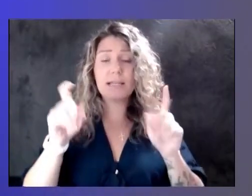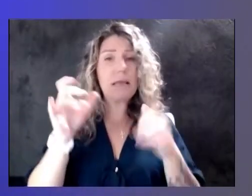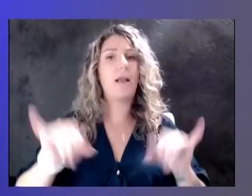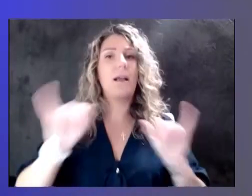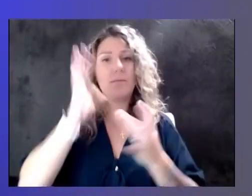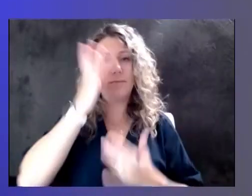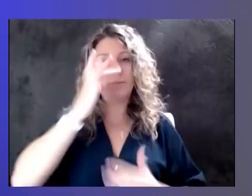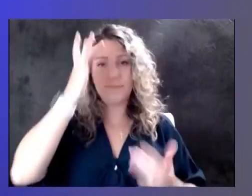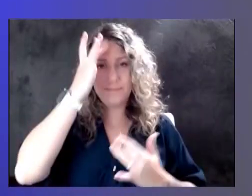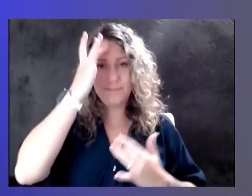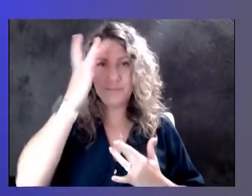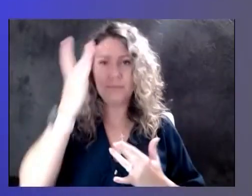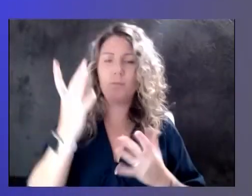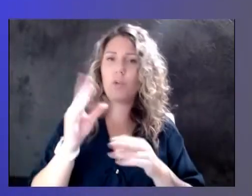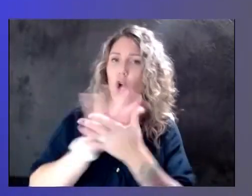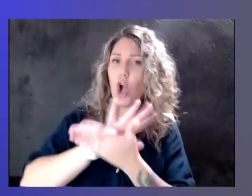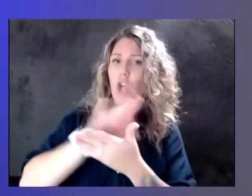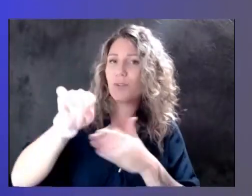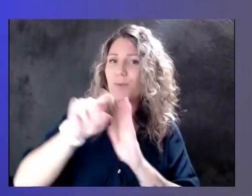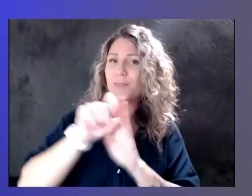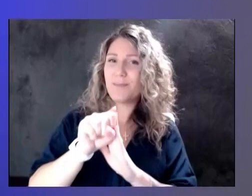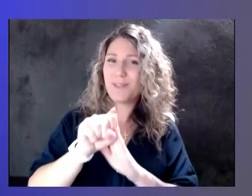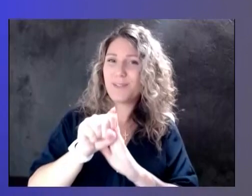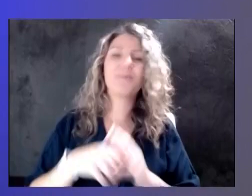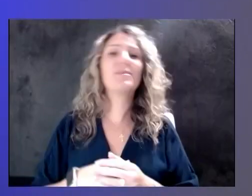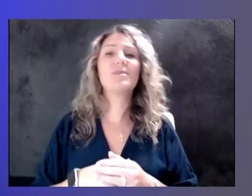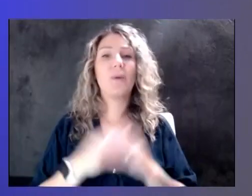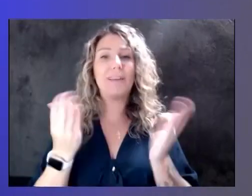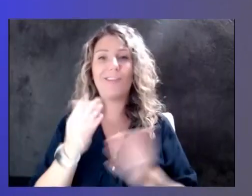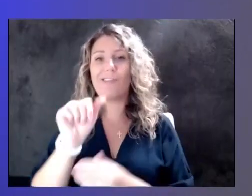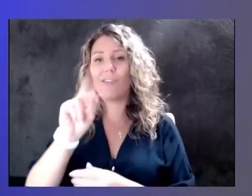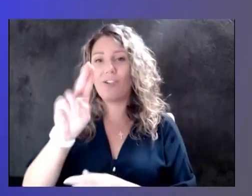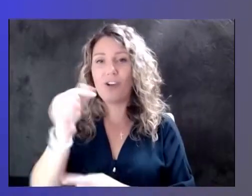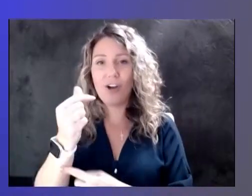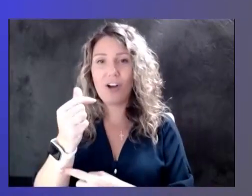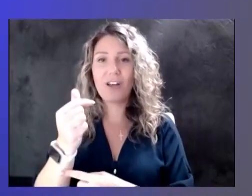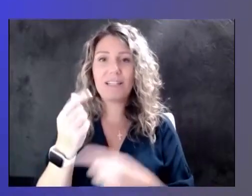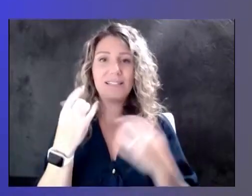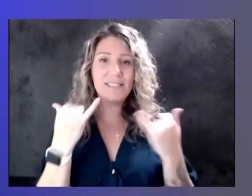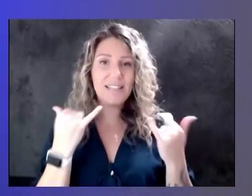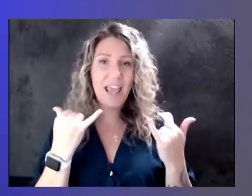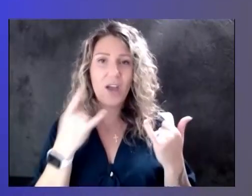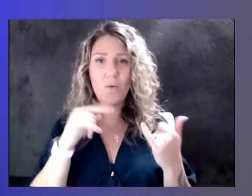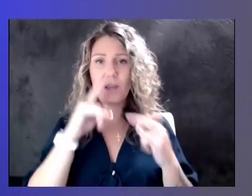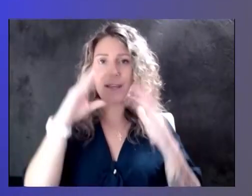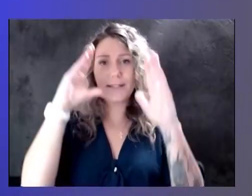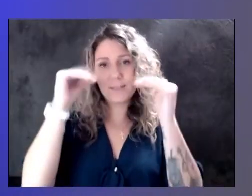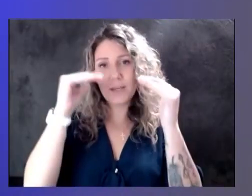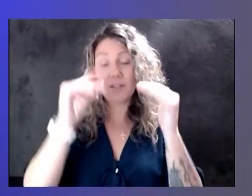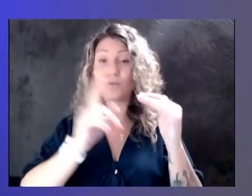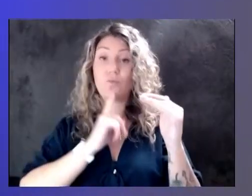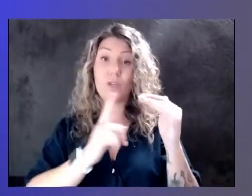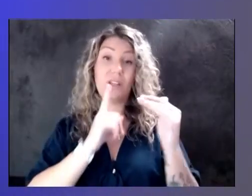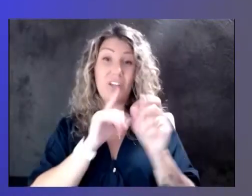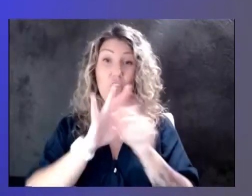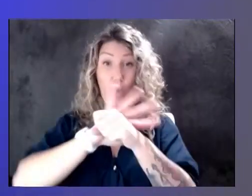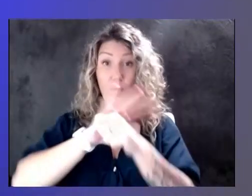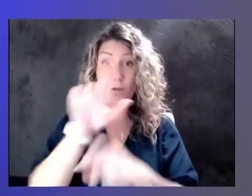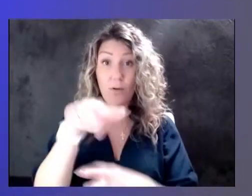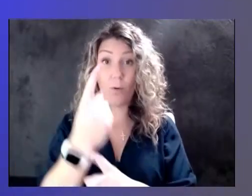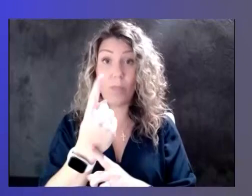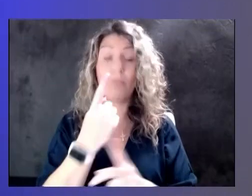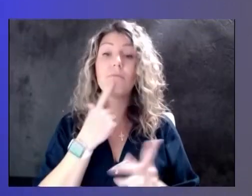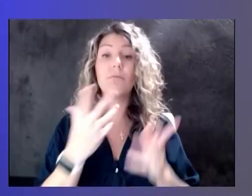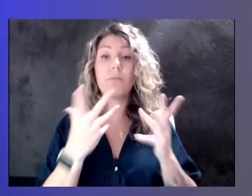those symptoms. Mm-hmm. And here in August, right now, we expect that really to just be COVID, maybe